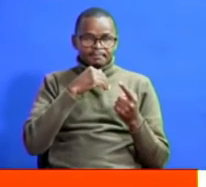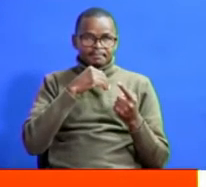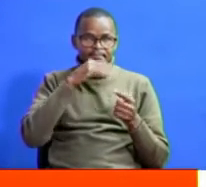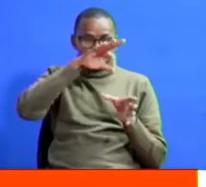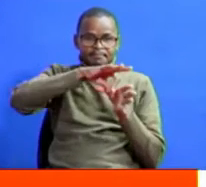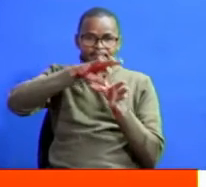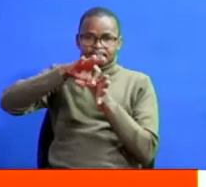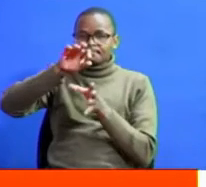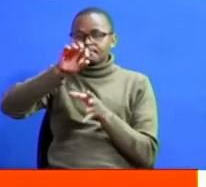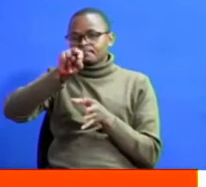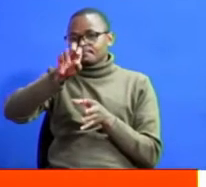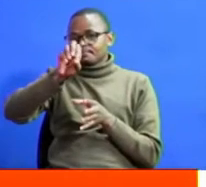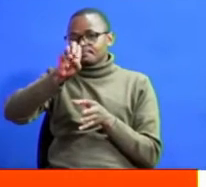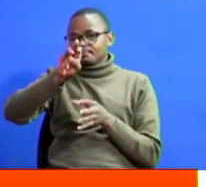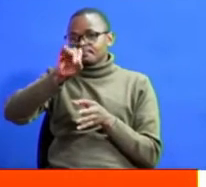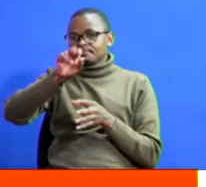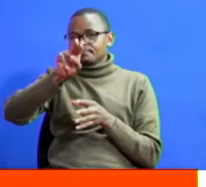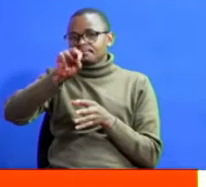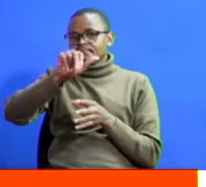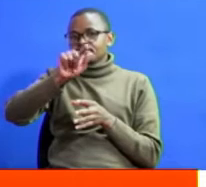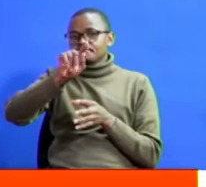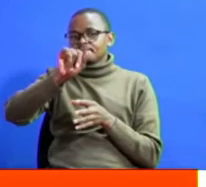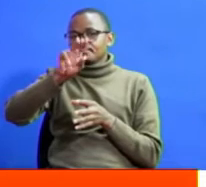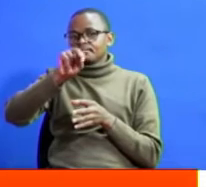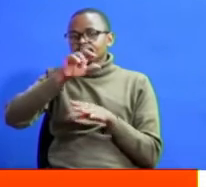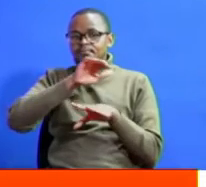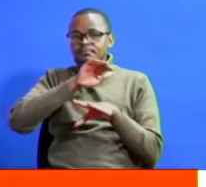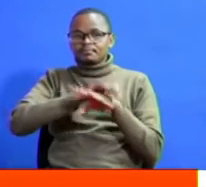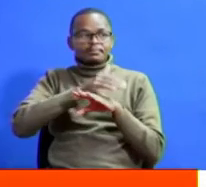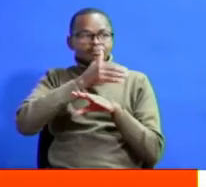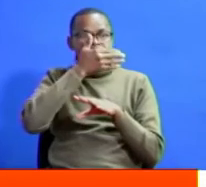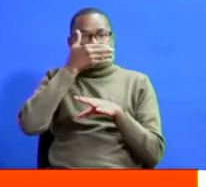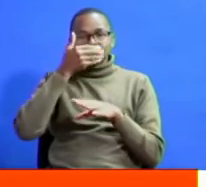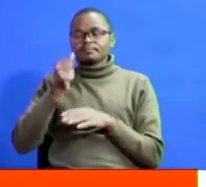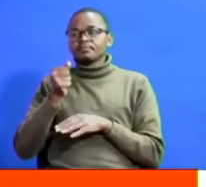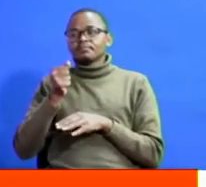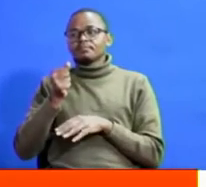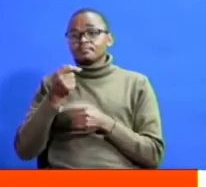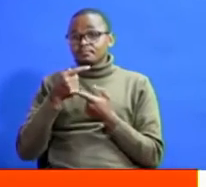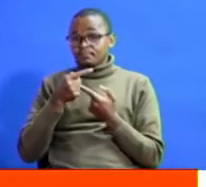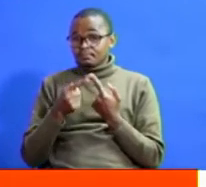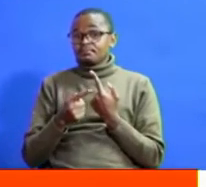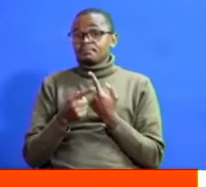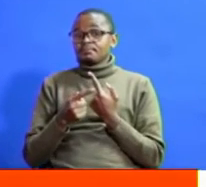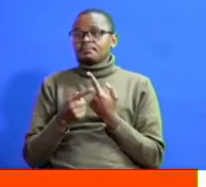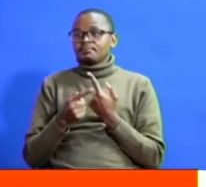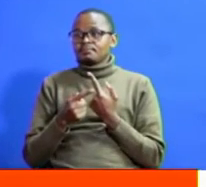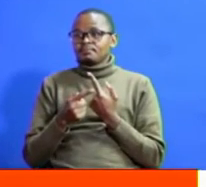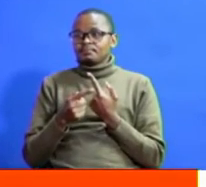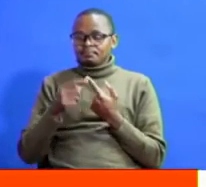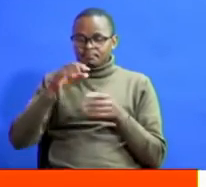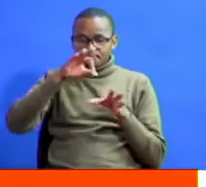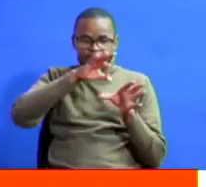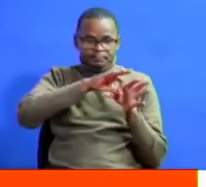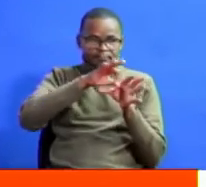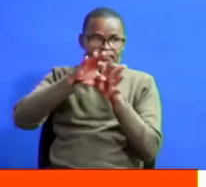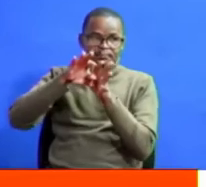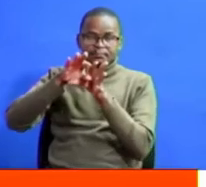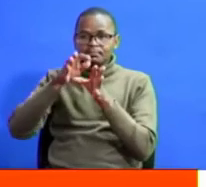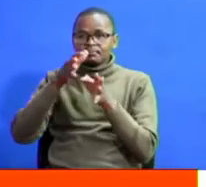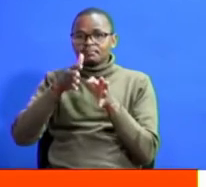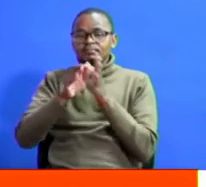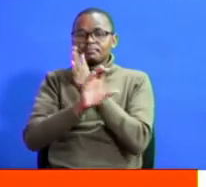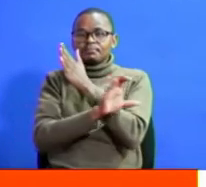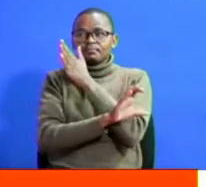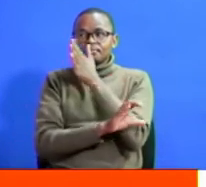the primaries were there so that you can get the best. But the primaries in this